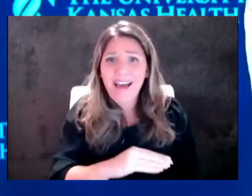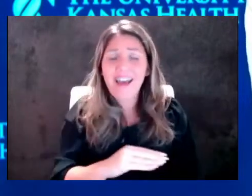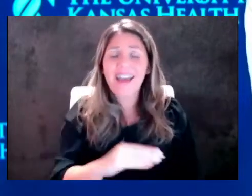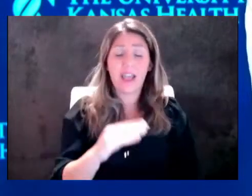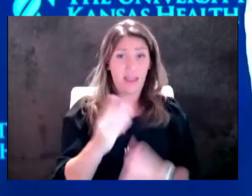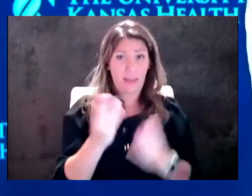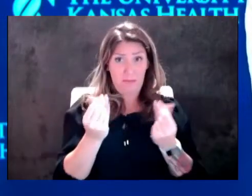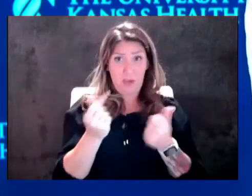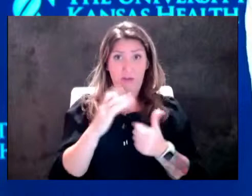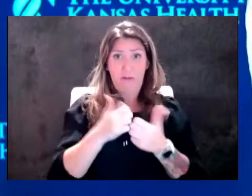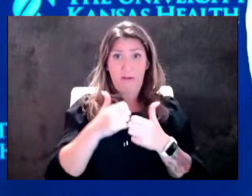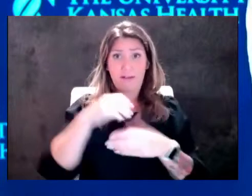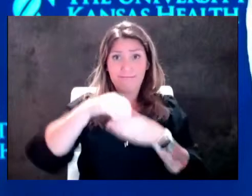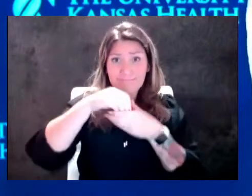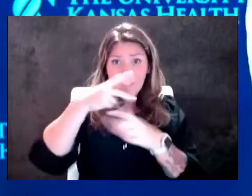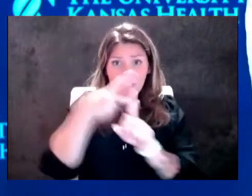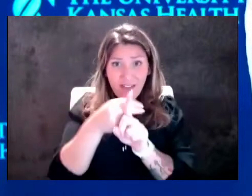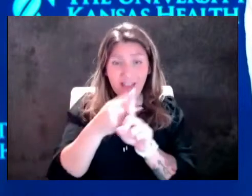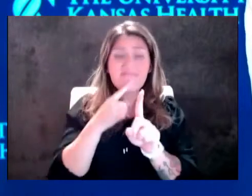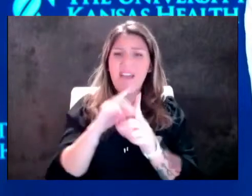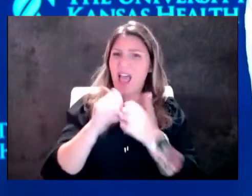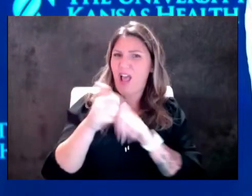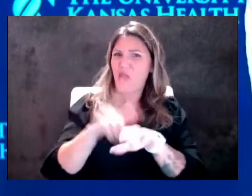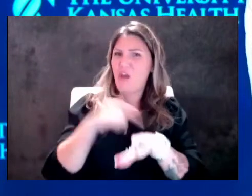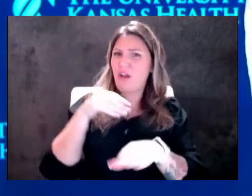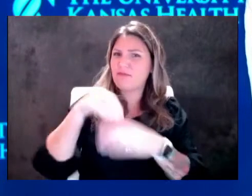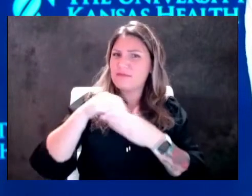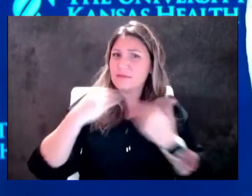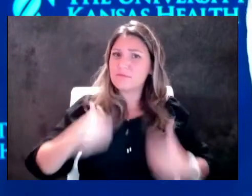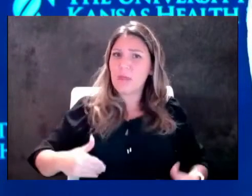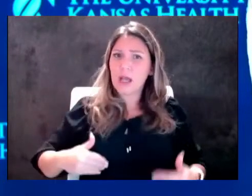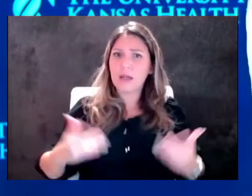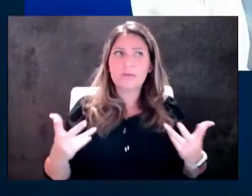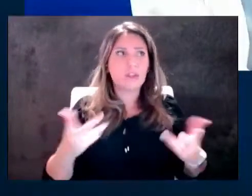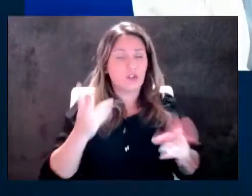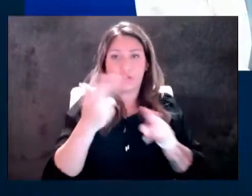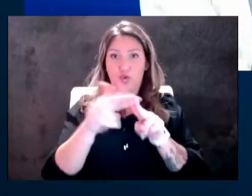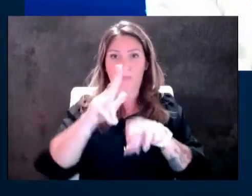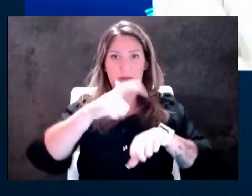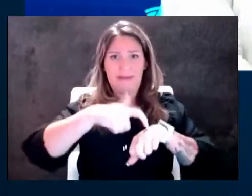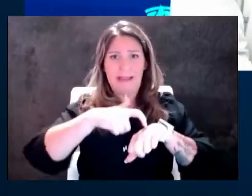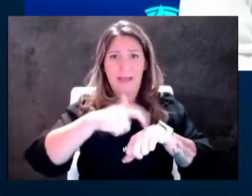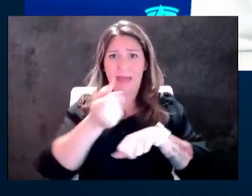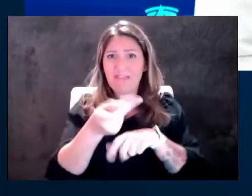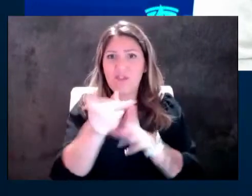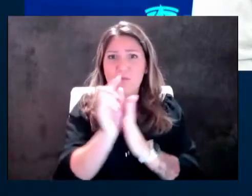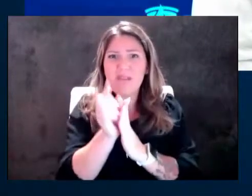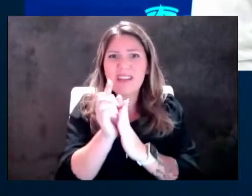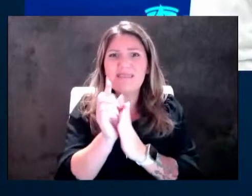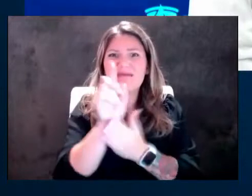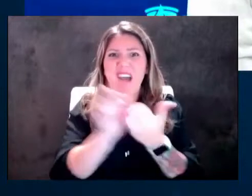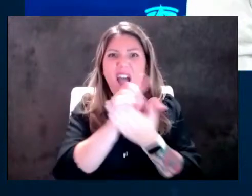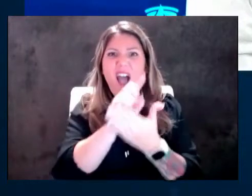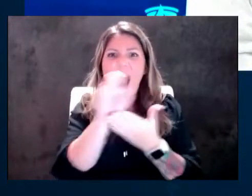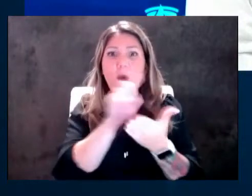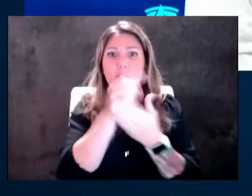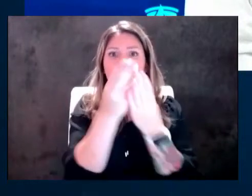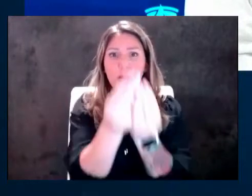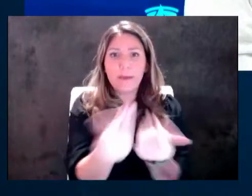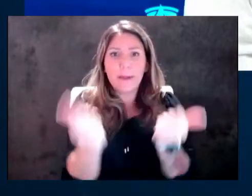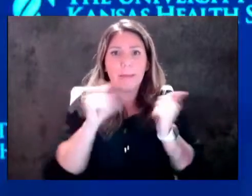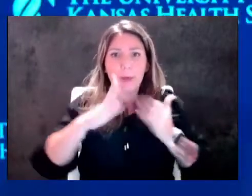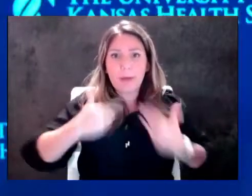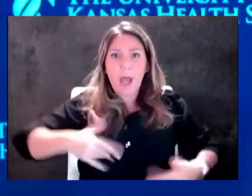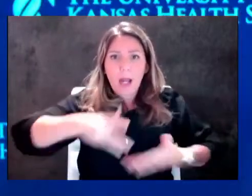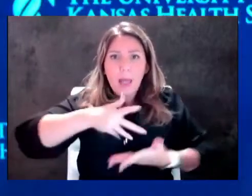with, how long do they stay in your body? Oh, very, very short. Like minutes, I few think, hours, right? yep. Yeah, and then not long at all. And just remember